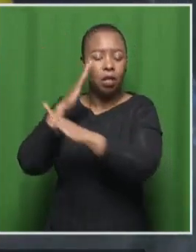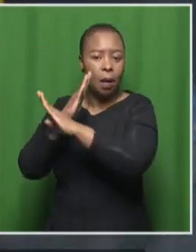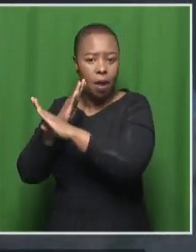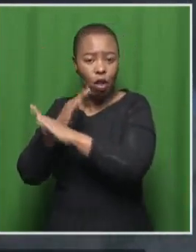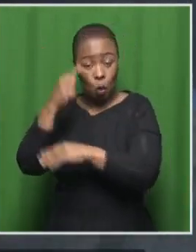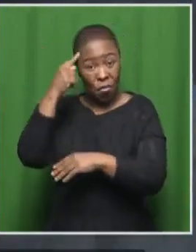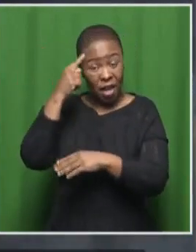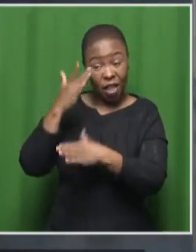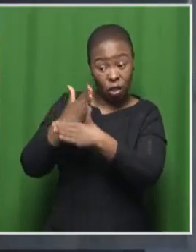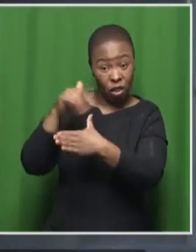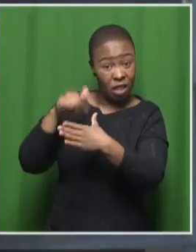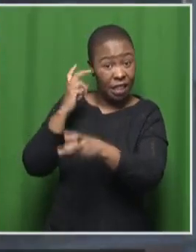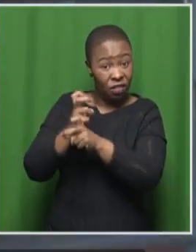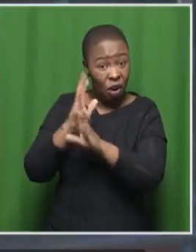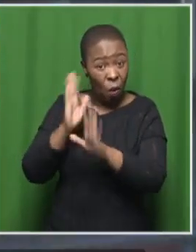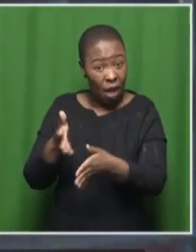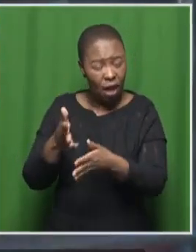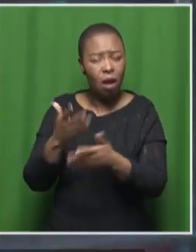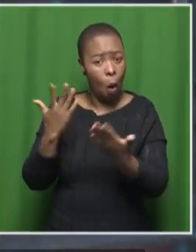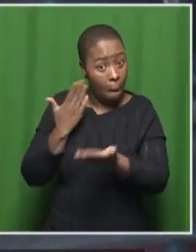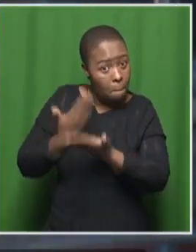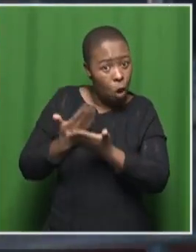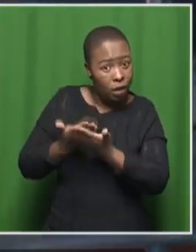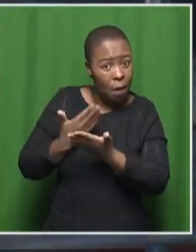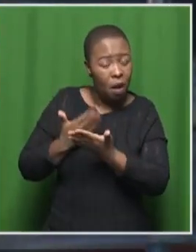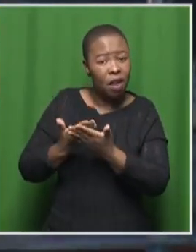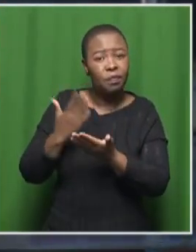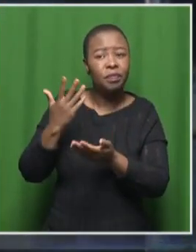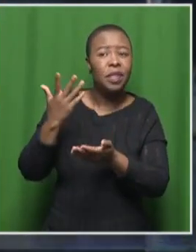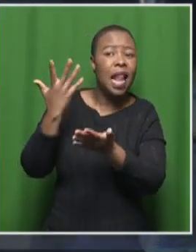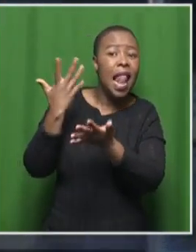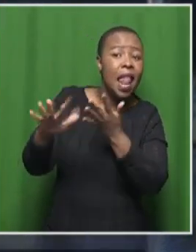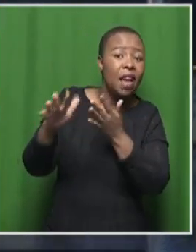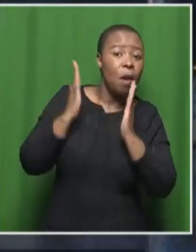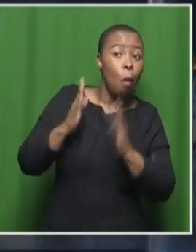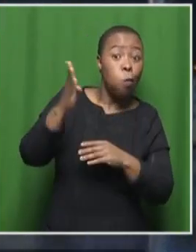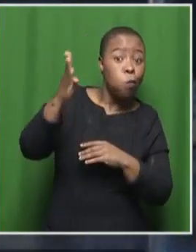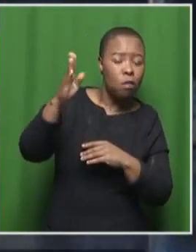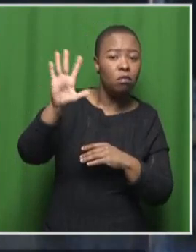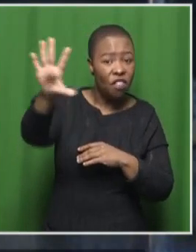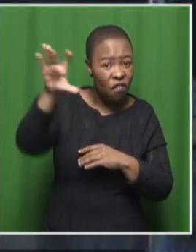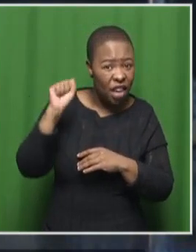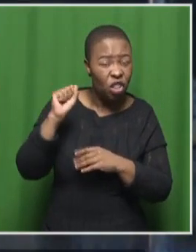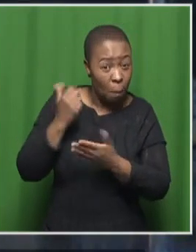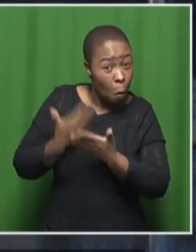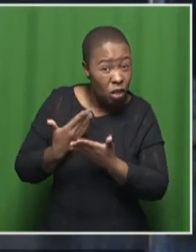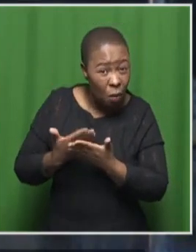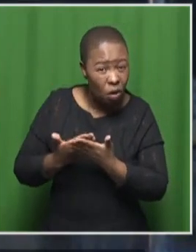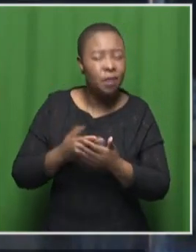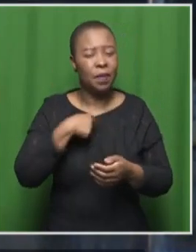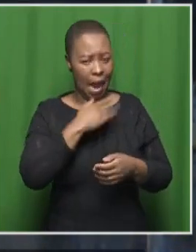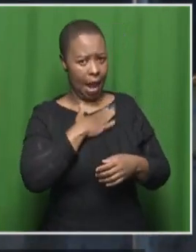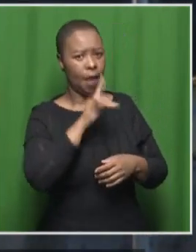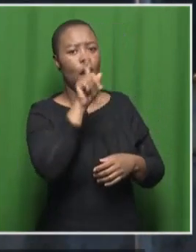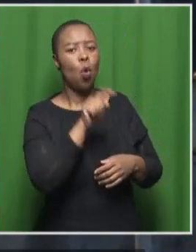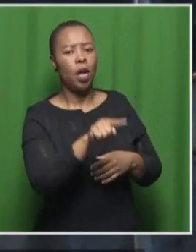task? Is it going to be possible to return those outstanding mortal remains? I think I like that question. It's a very important question.